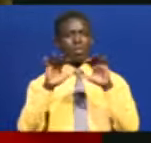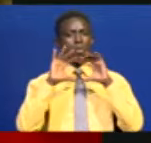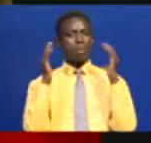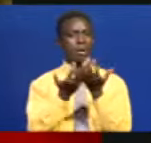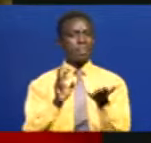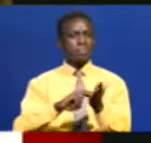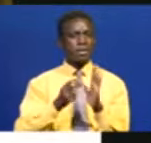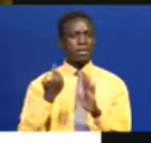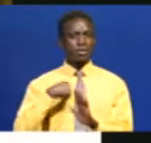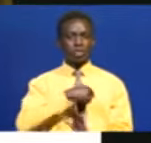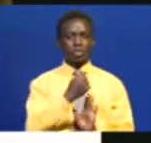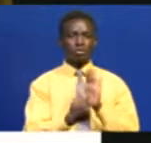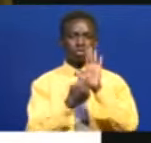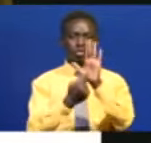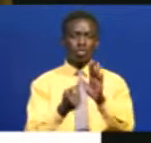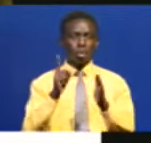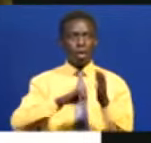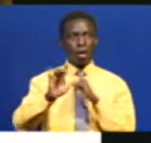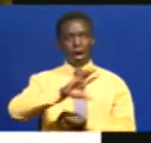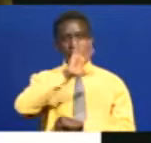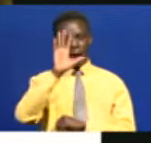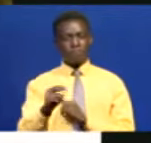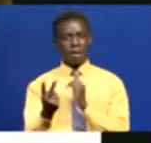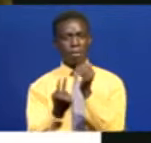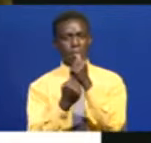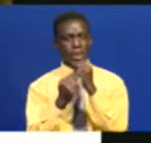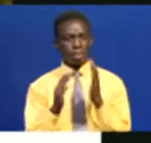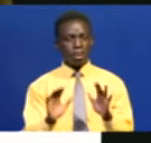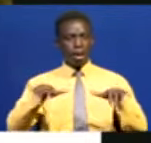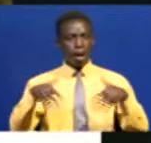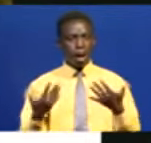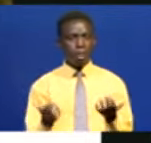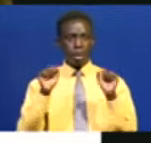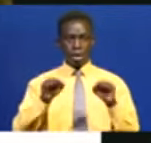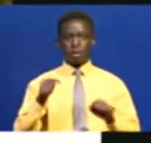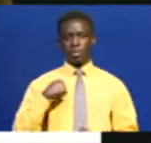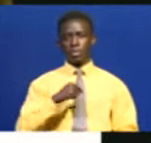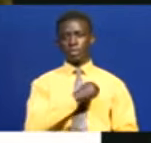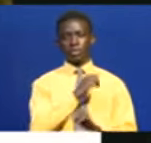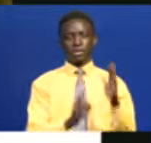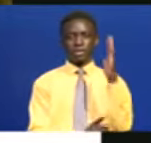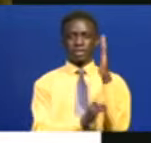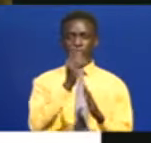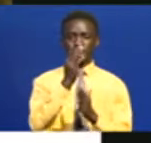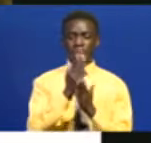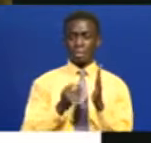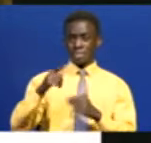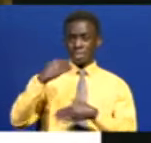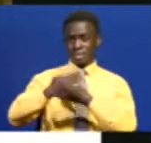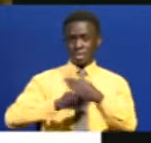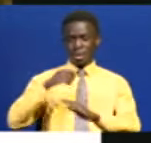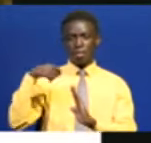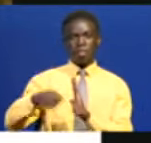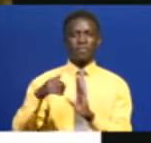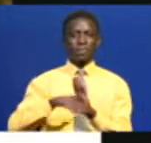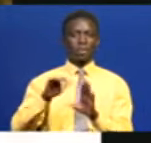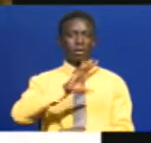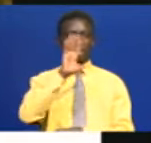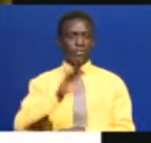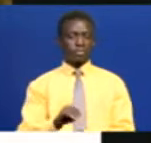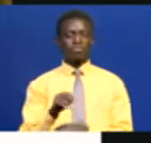the African shareholders and African partners how can we develop textile manufacturing in Africa. It's